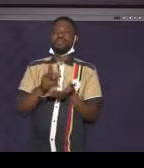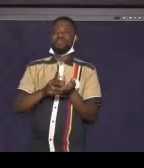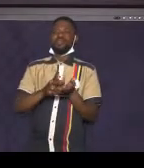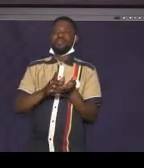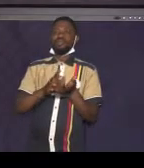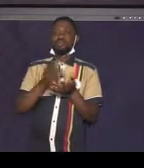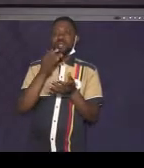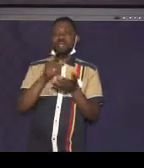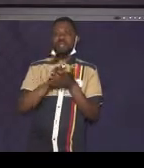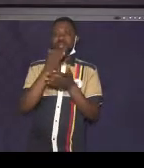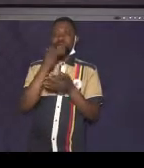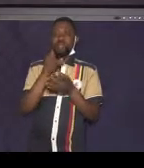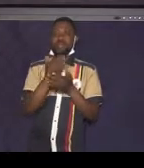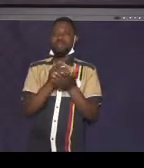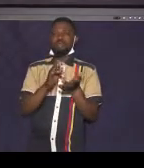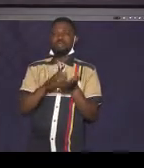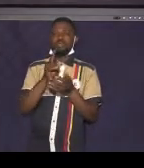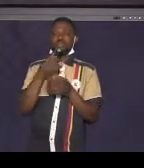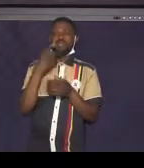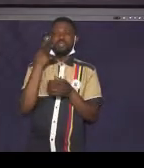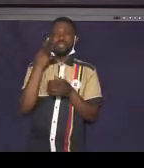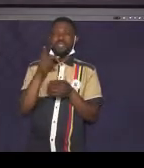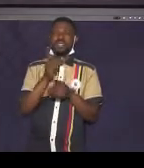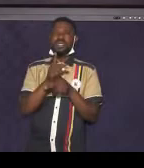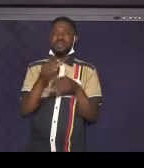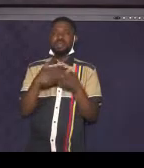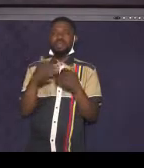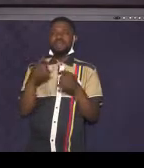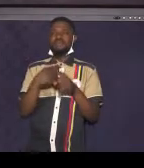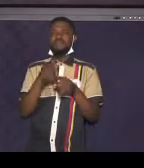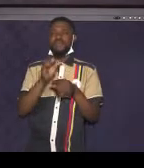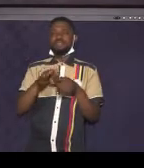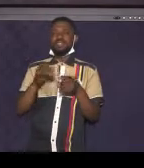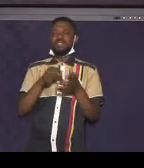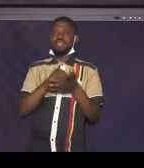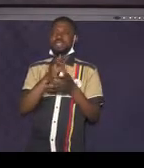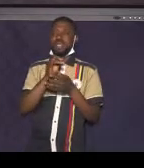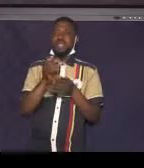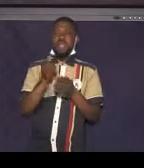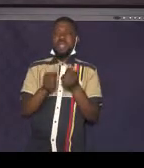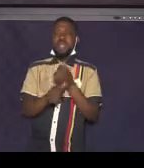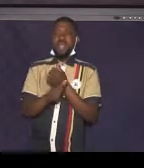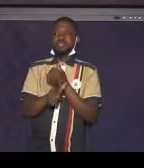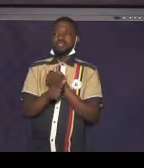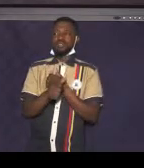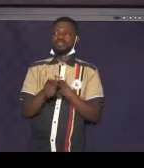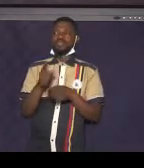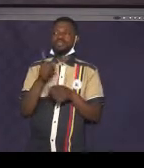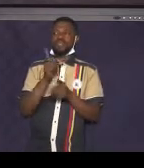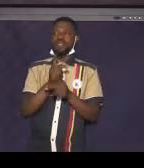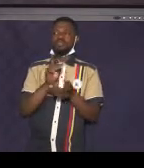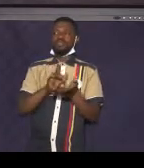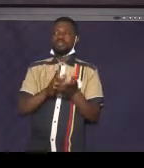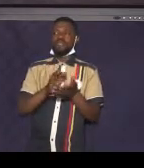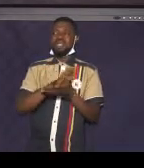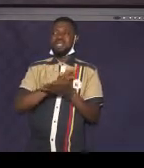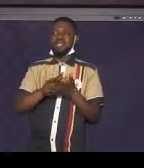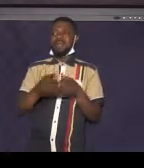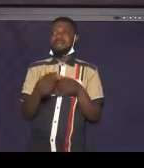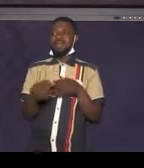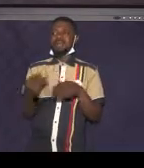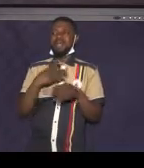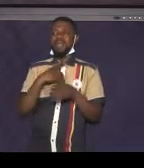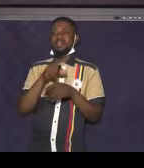that's why on some drugs you see keep away from children, because it's dangerous. So you keep drugs, cleaning materials, and